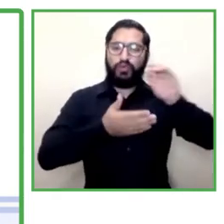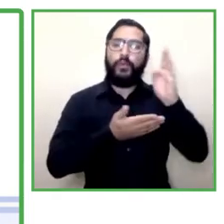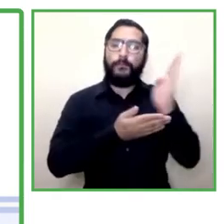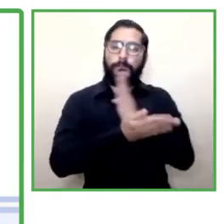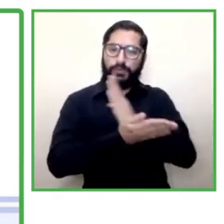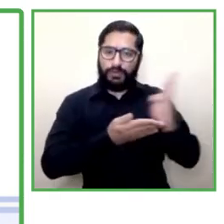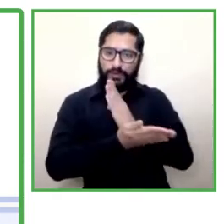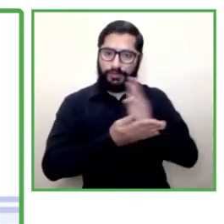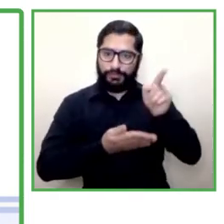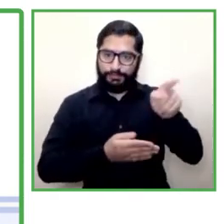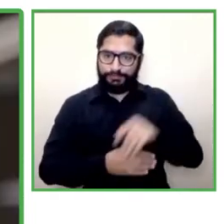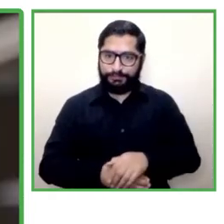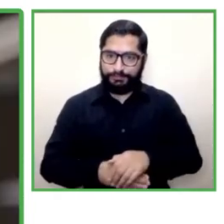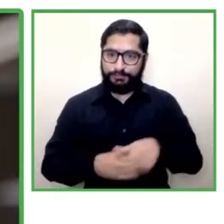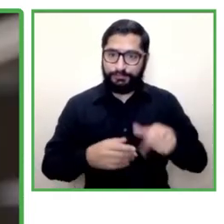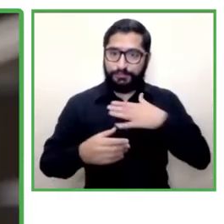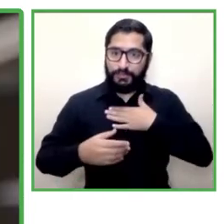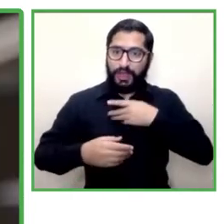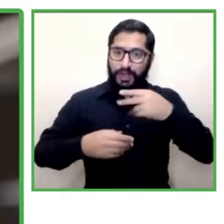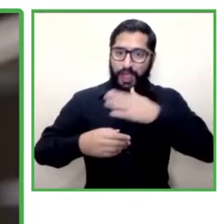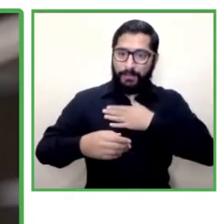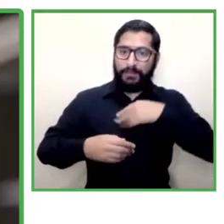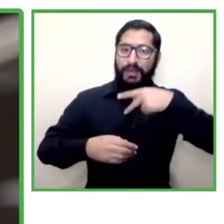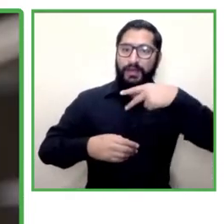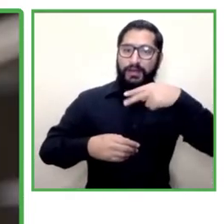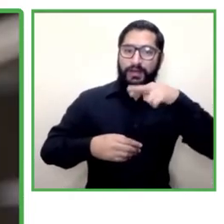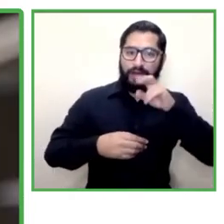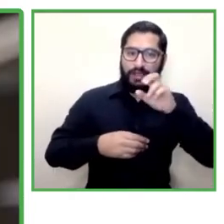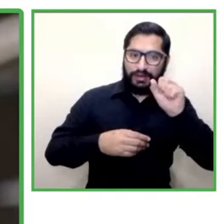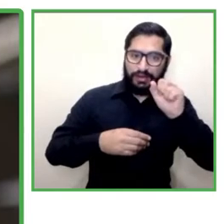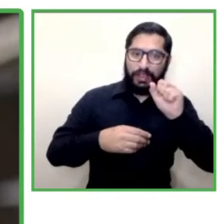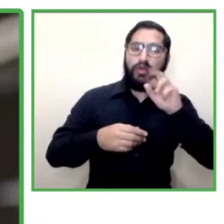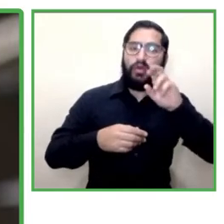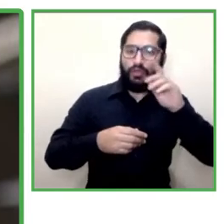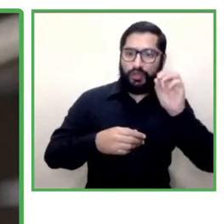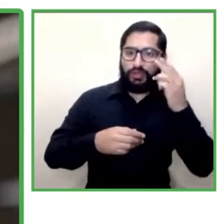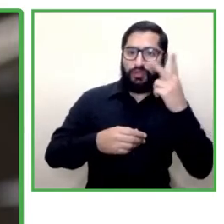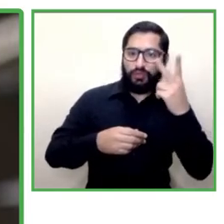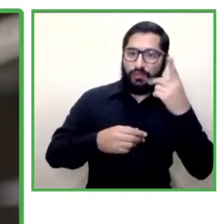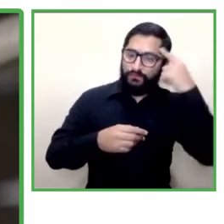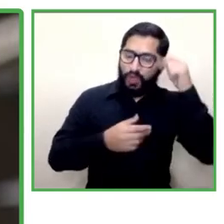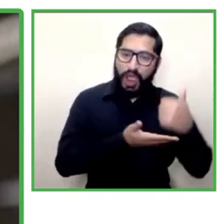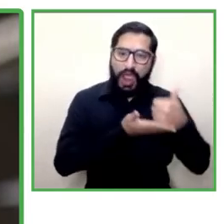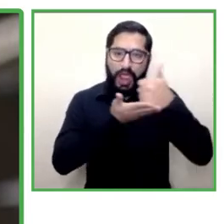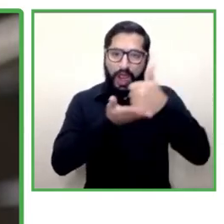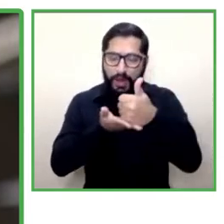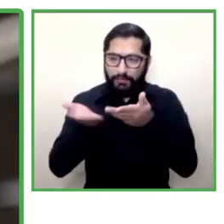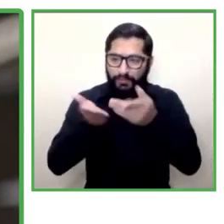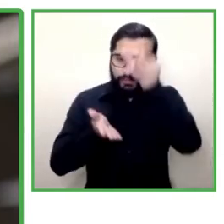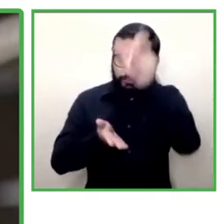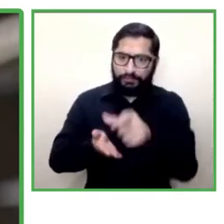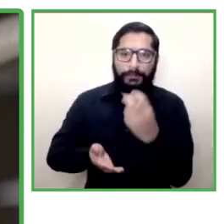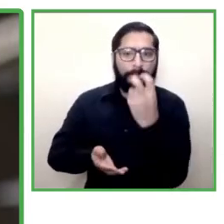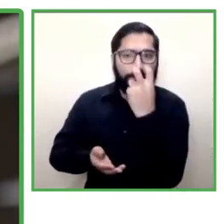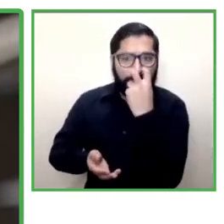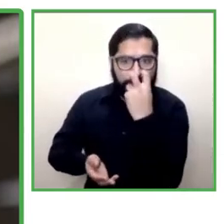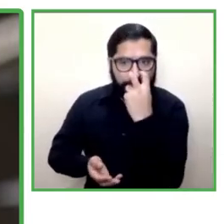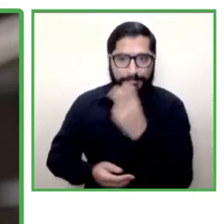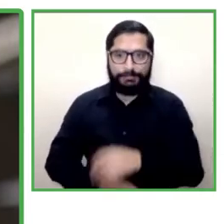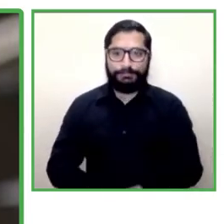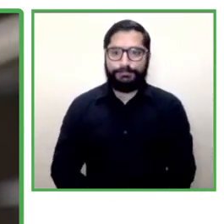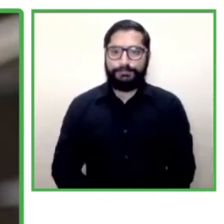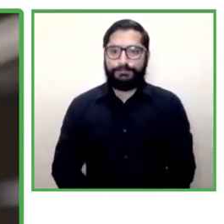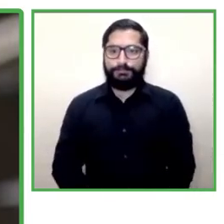company which is supporting people with visual disabilities to have higher independence on a daily basis.